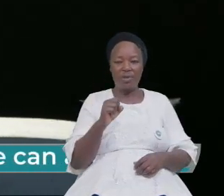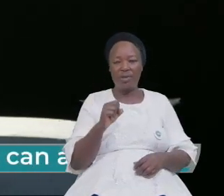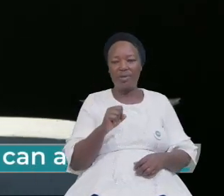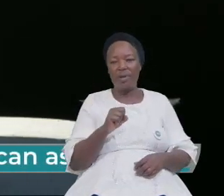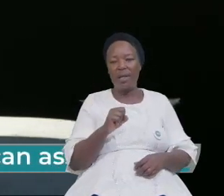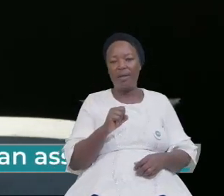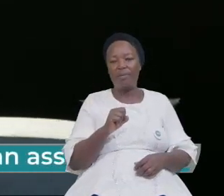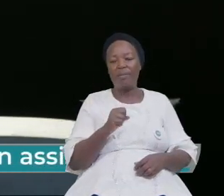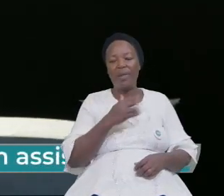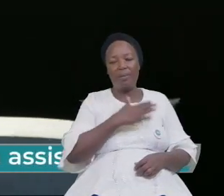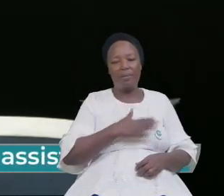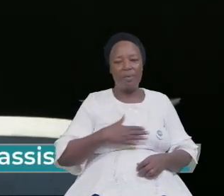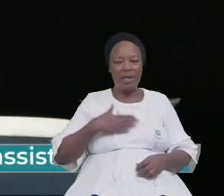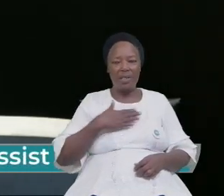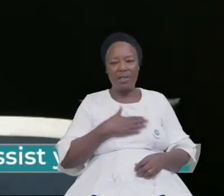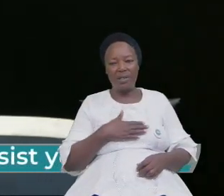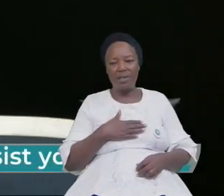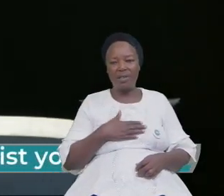Please,